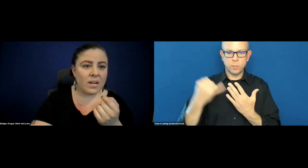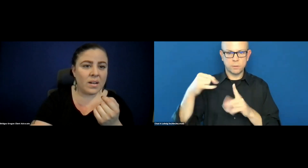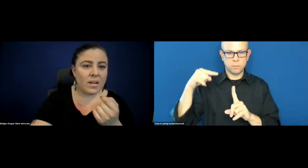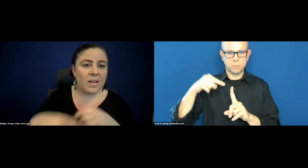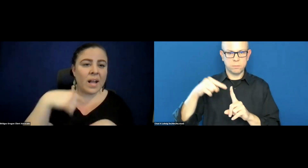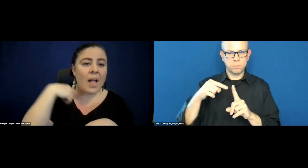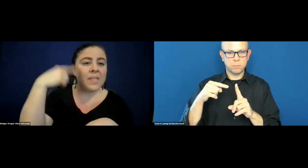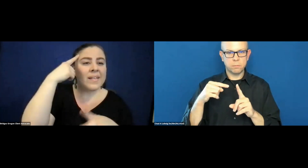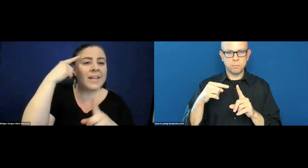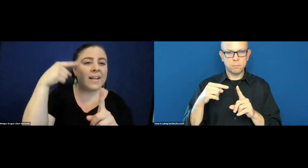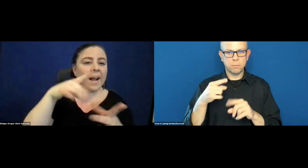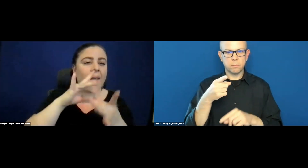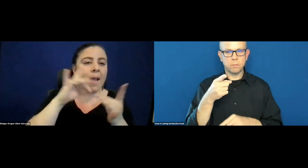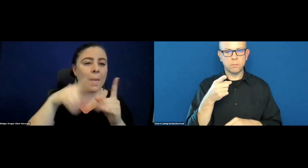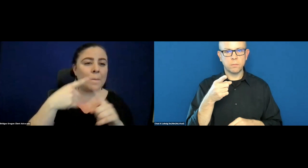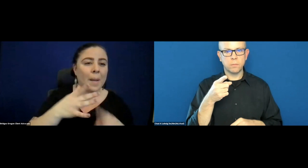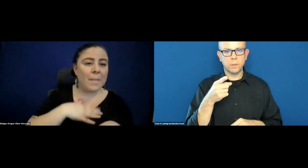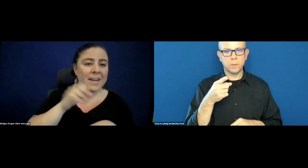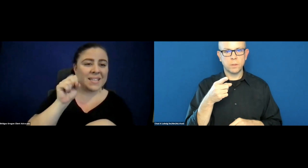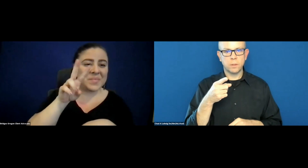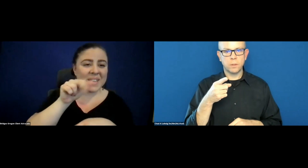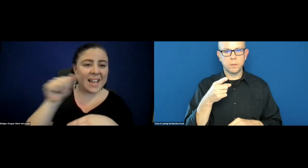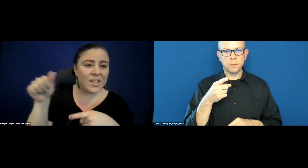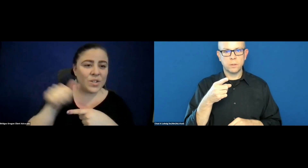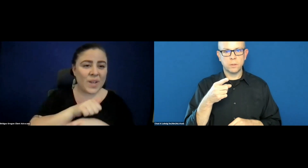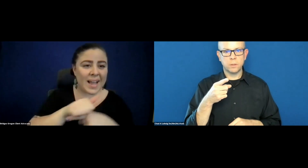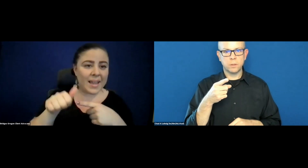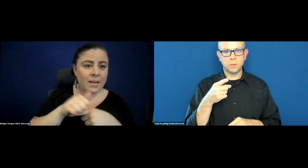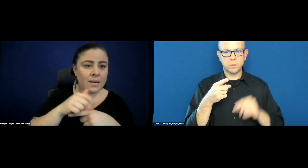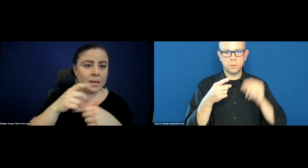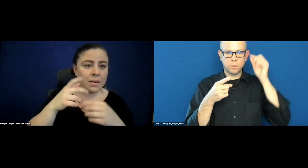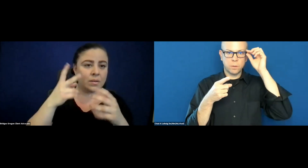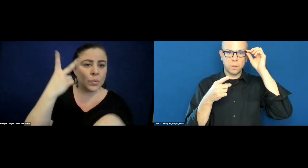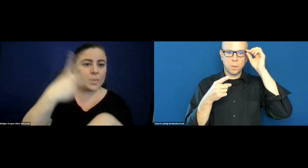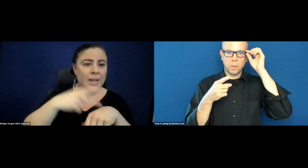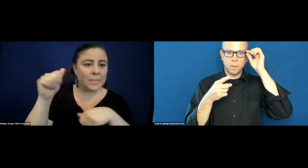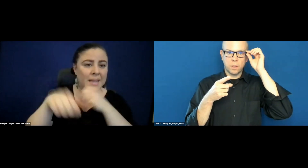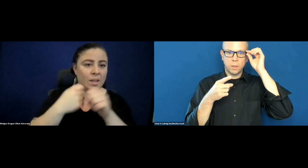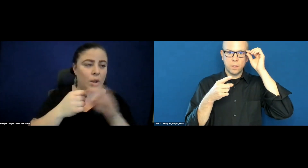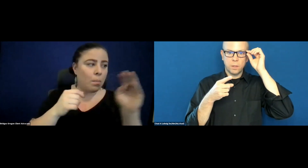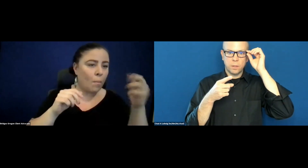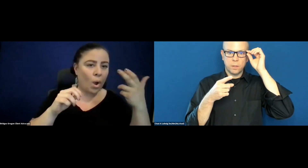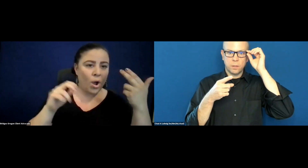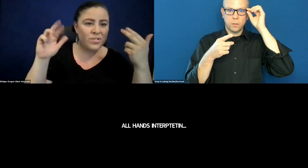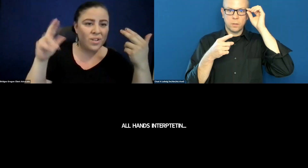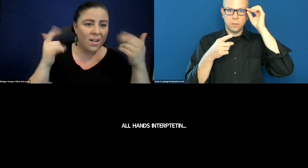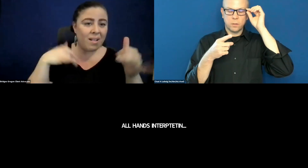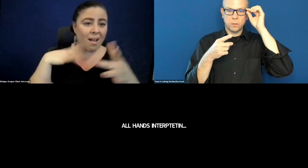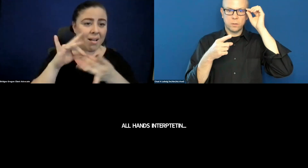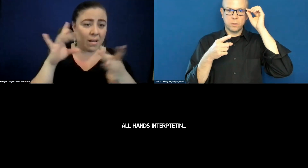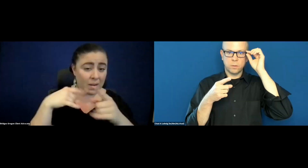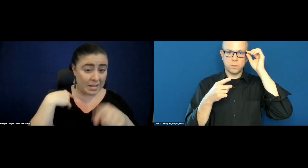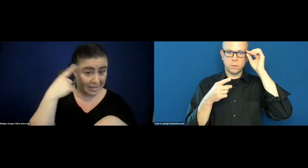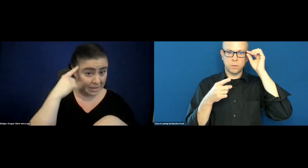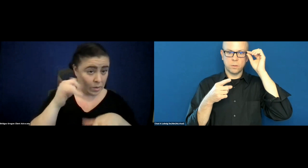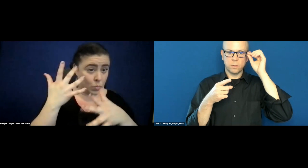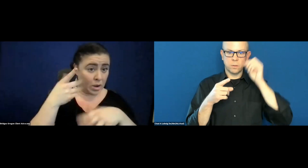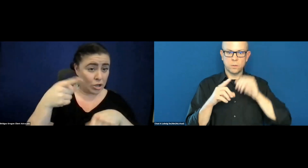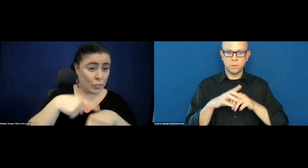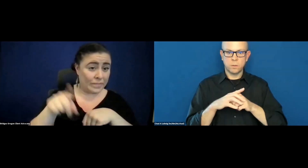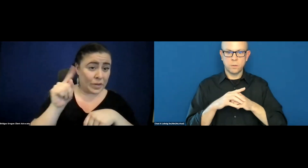to help with this project? I think the comment is about the SBAA training, the 2 times a year, the March